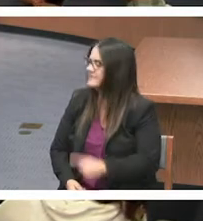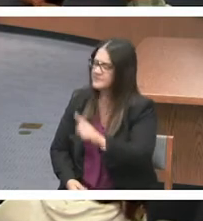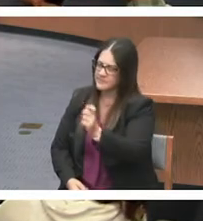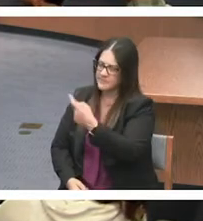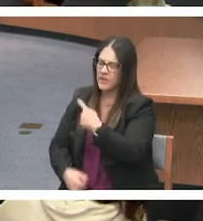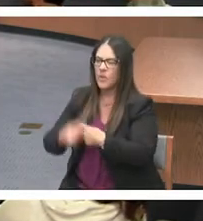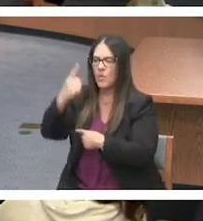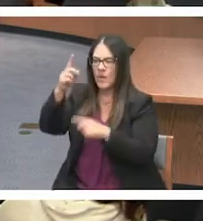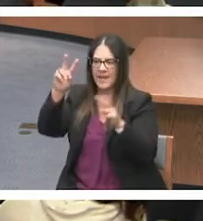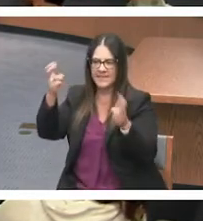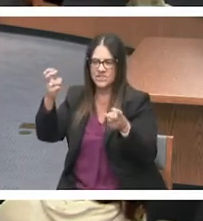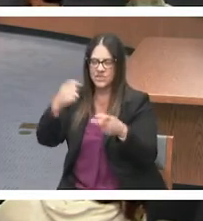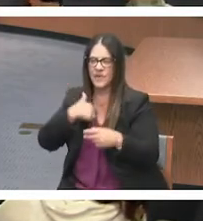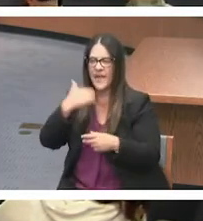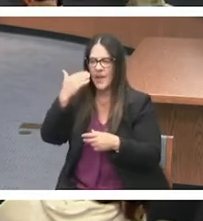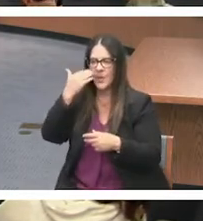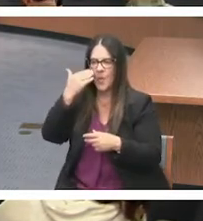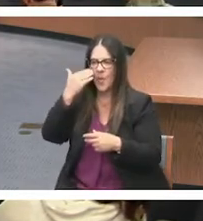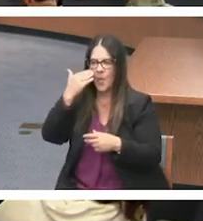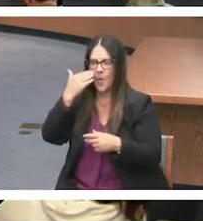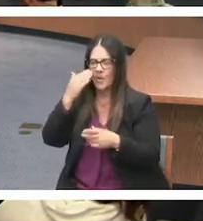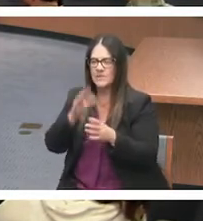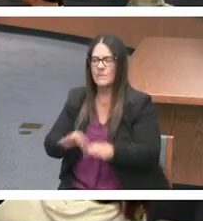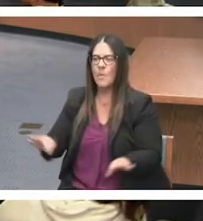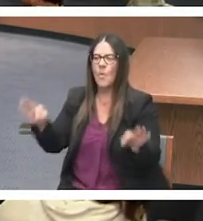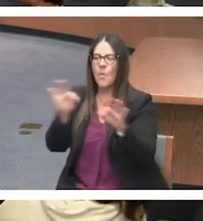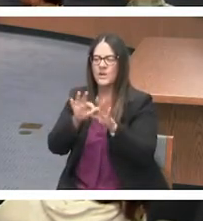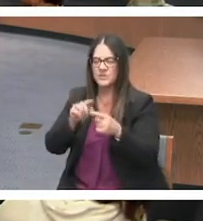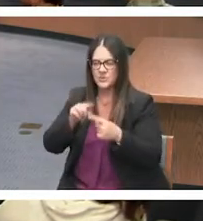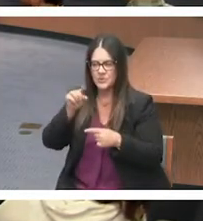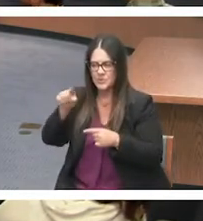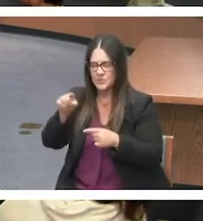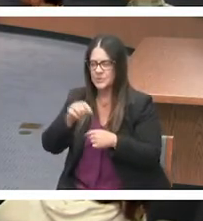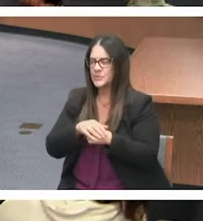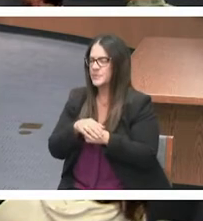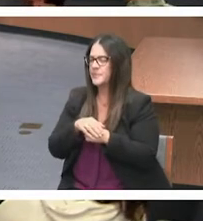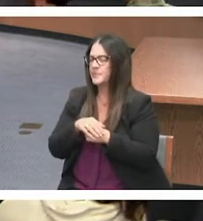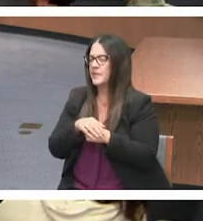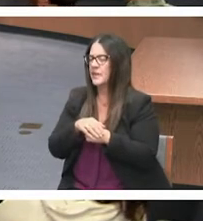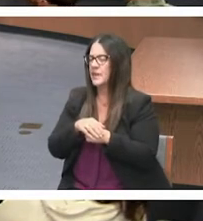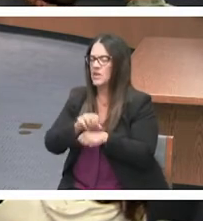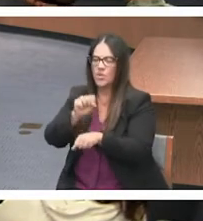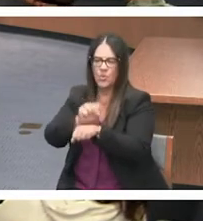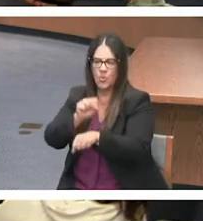one of the issues I know that's been important to you is to work across